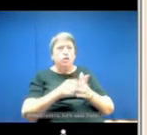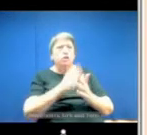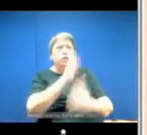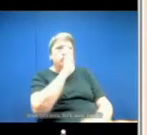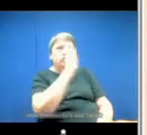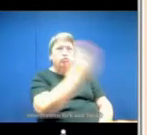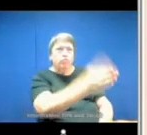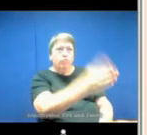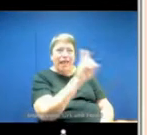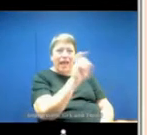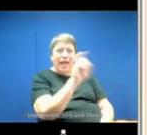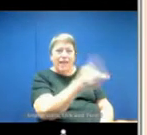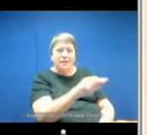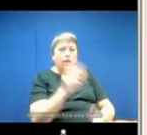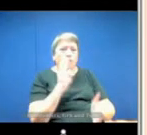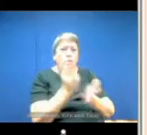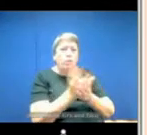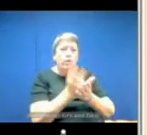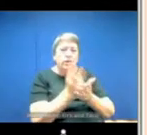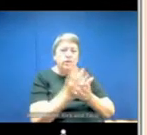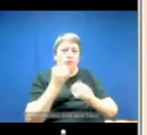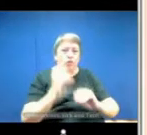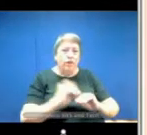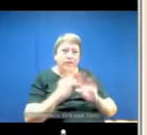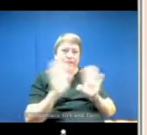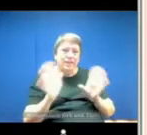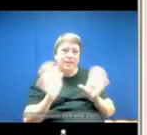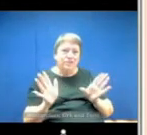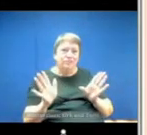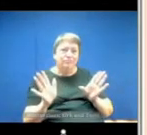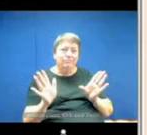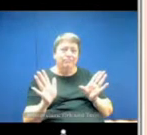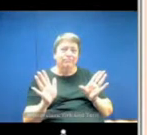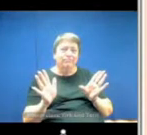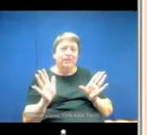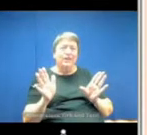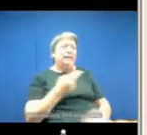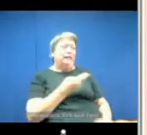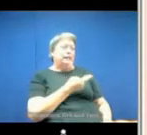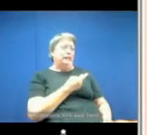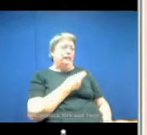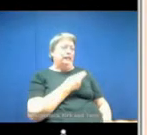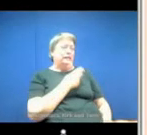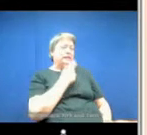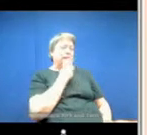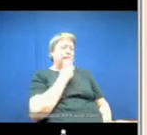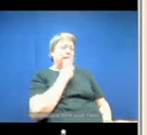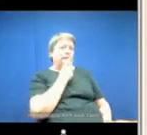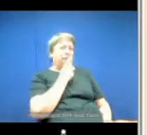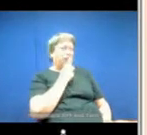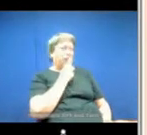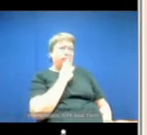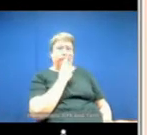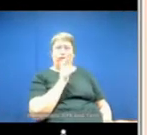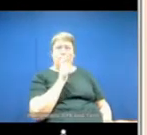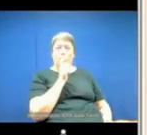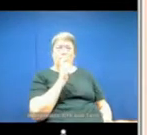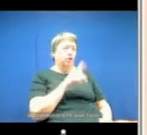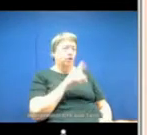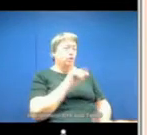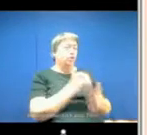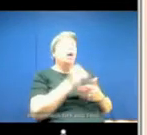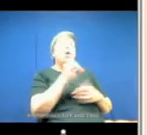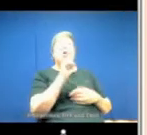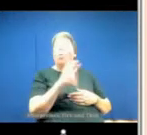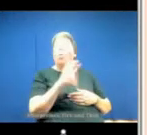needs clarification. So we talked about that and thought, gosh, we really shouldn't have done that, or we should have at least made a